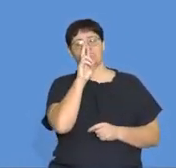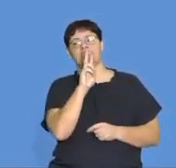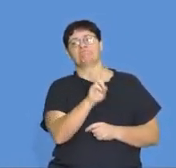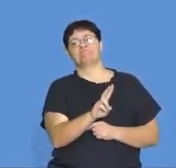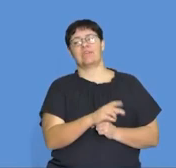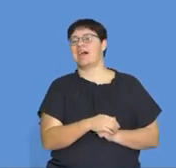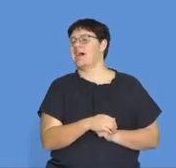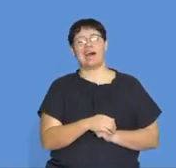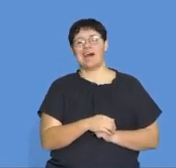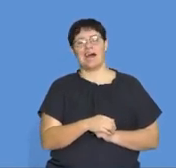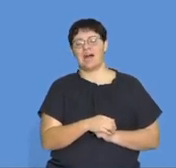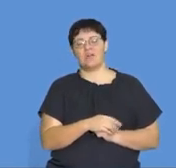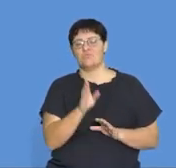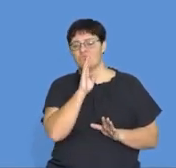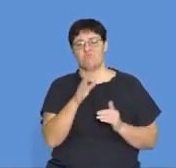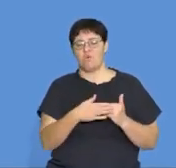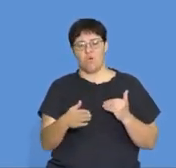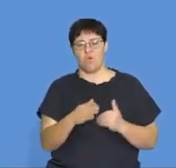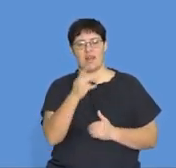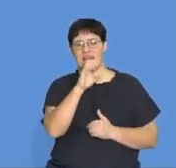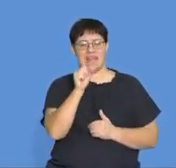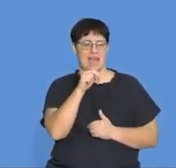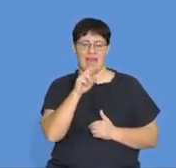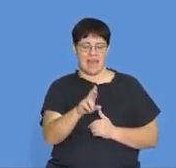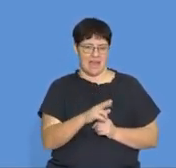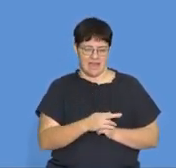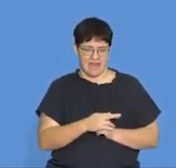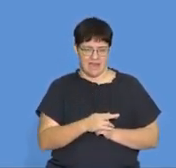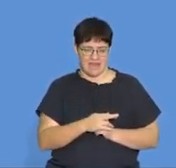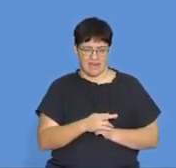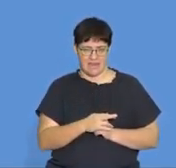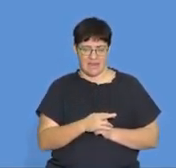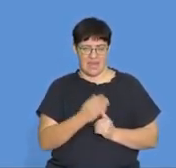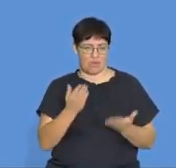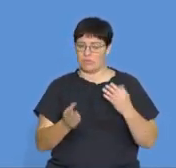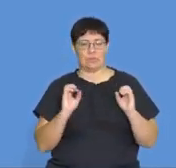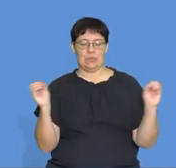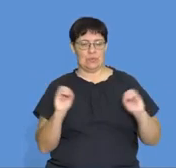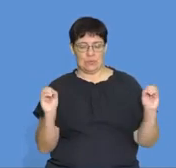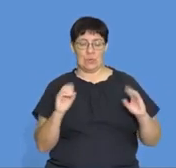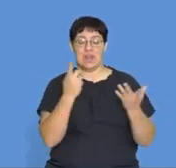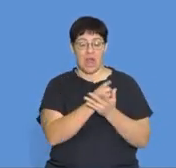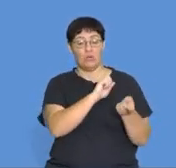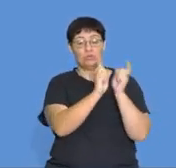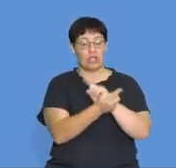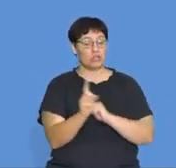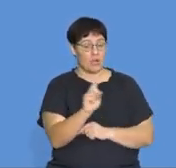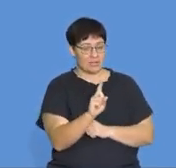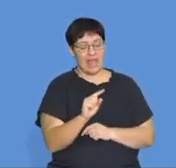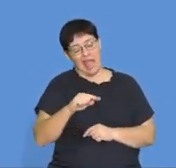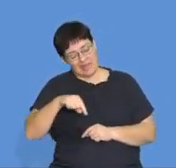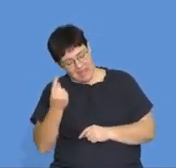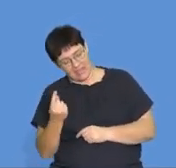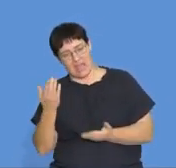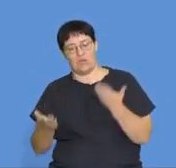that this is no longer going to be what? A linear equation. It's now going to be another type